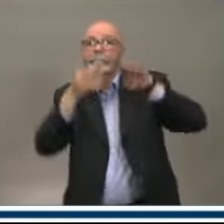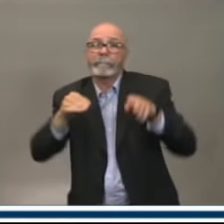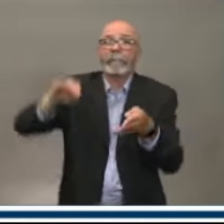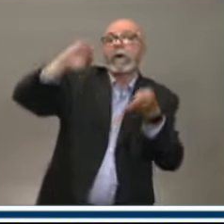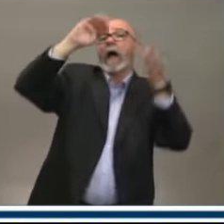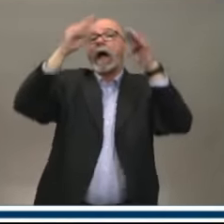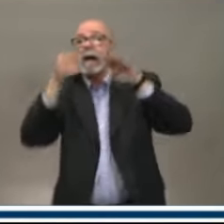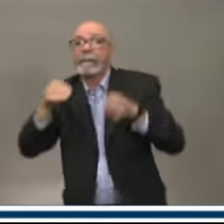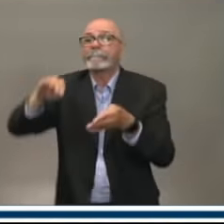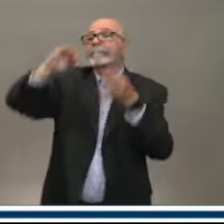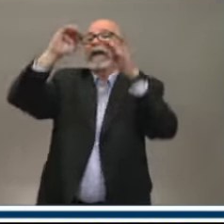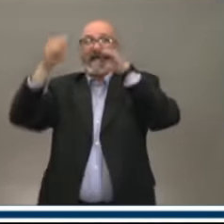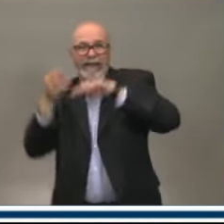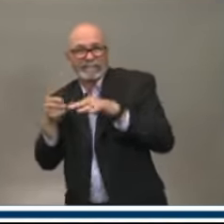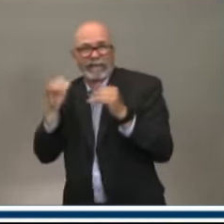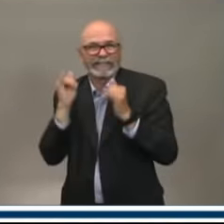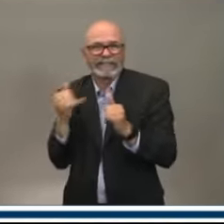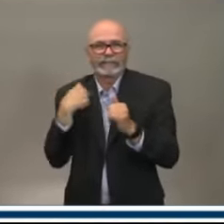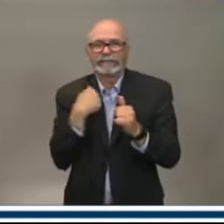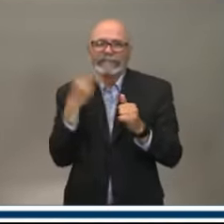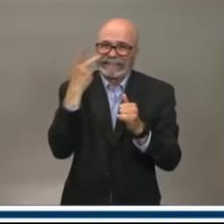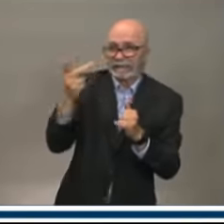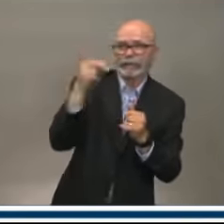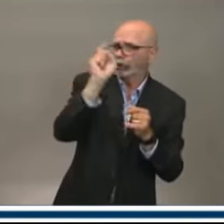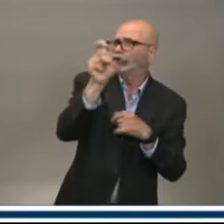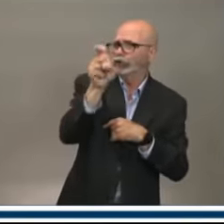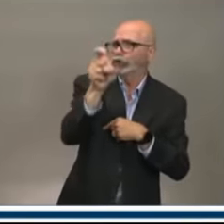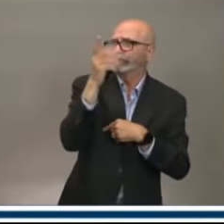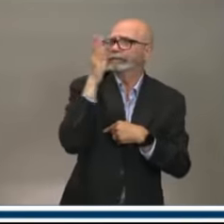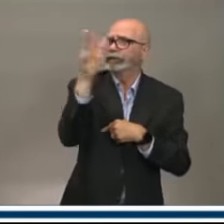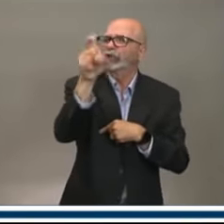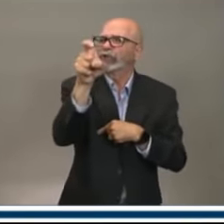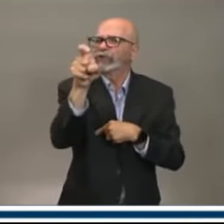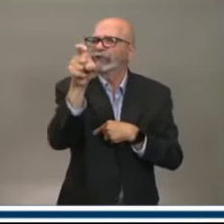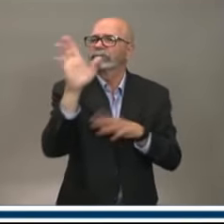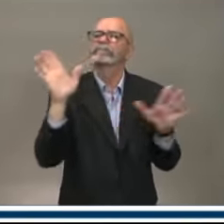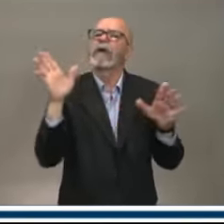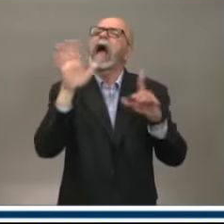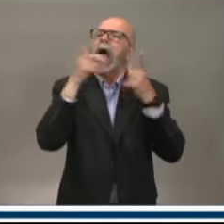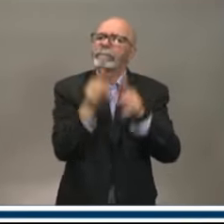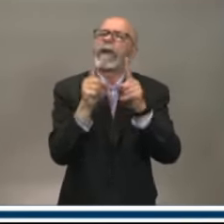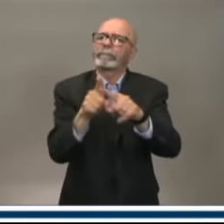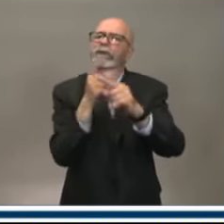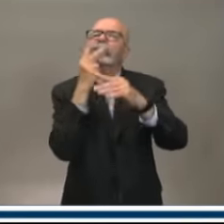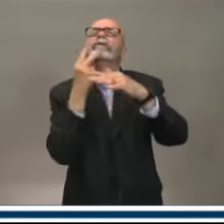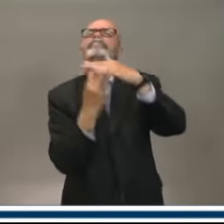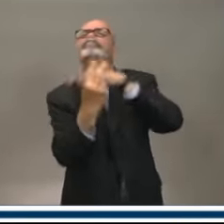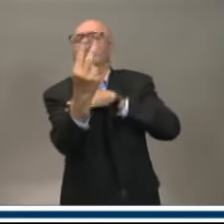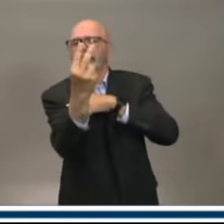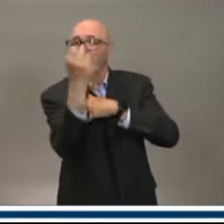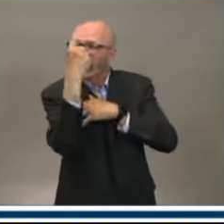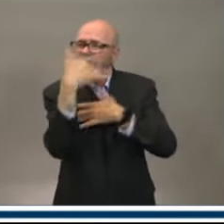increases and then decreases. Our goal as we reopen is to do it slowly and carefully so to minimize the